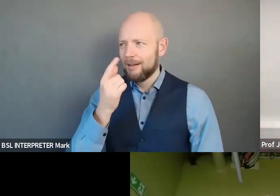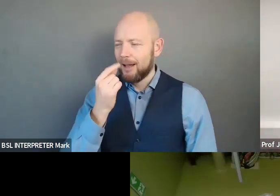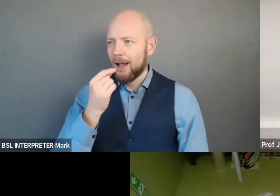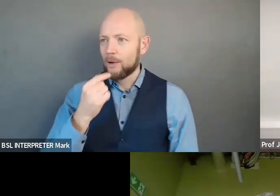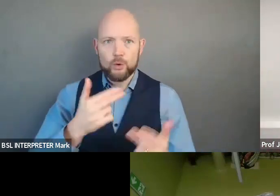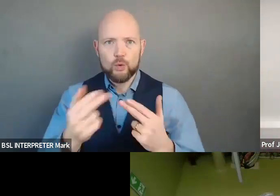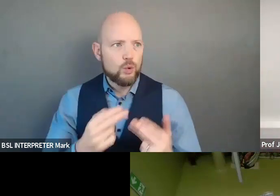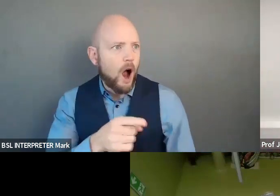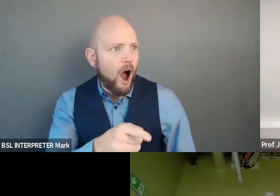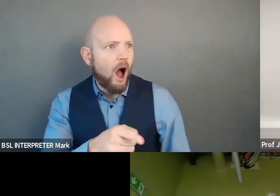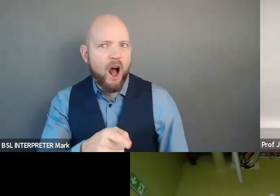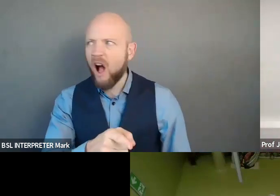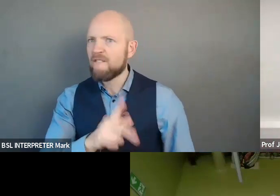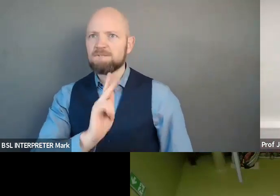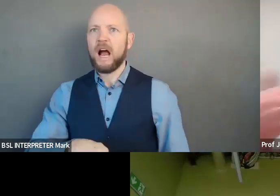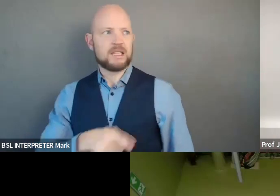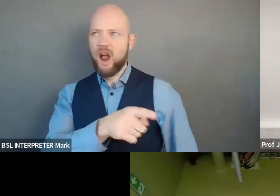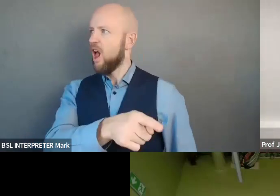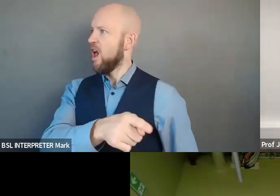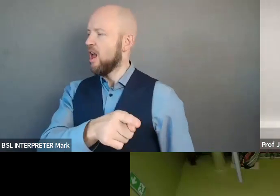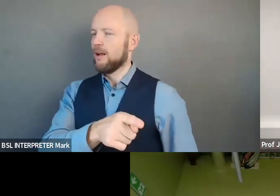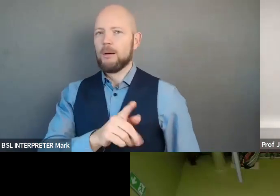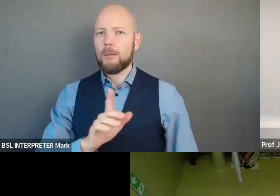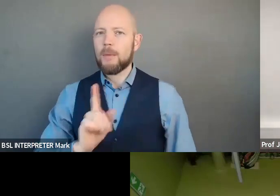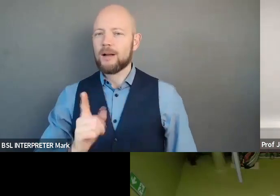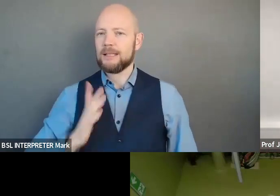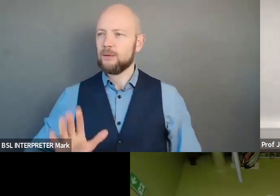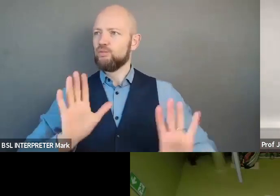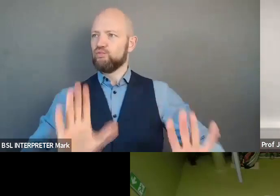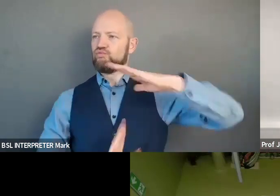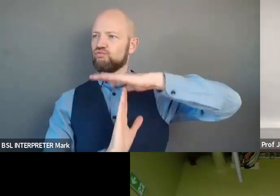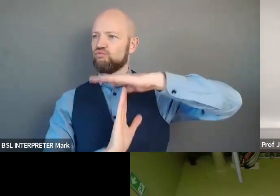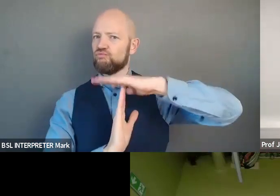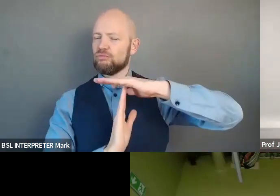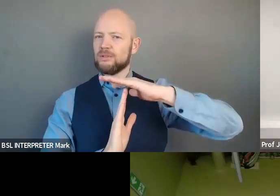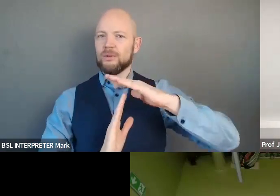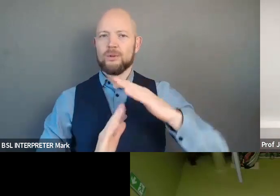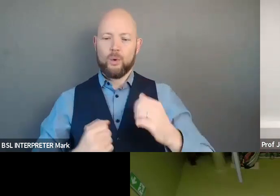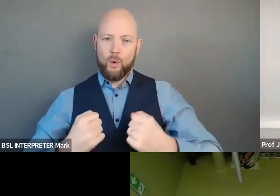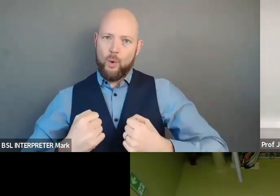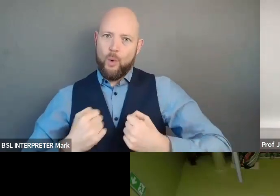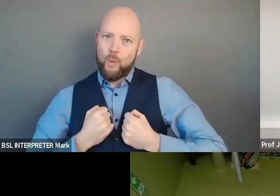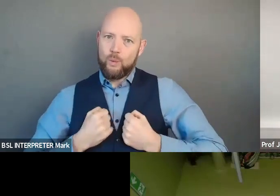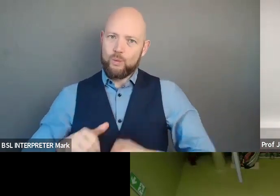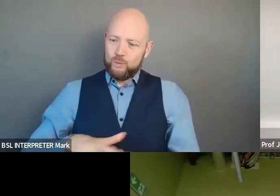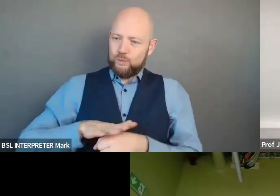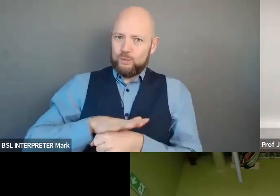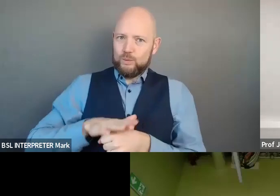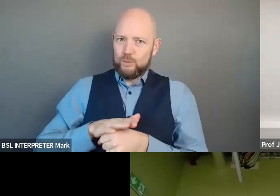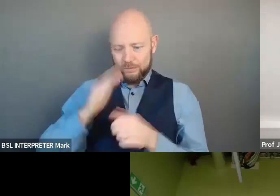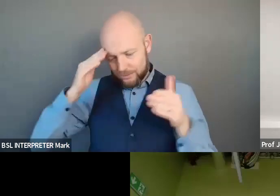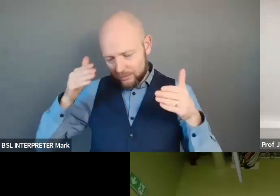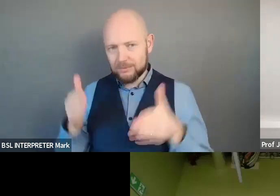in the media, being talked about in the media, without actually needing to take stock of what's happening in our own back garden, if you like, and actually, we're looking at